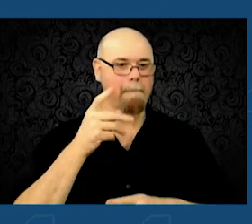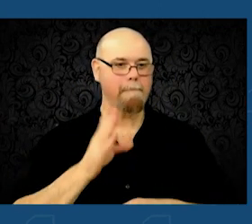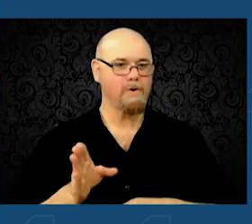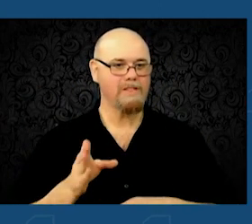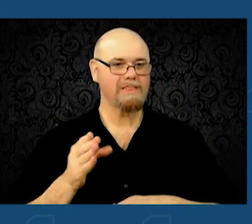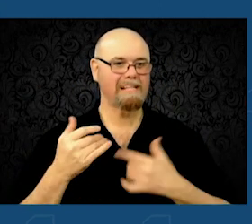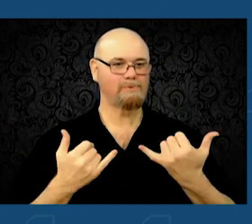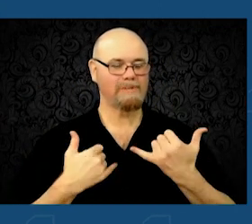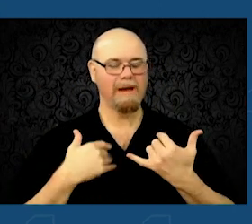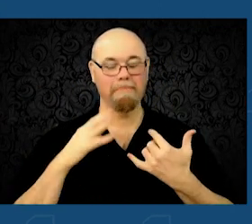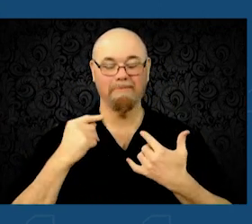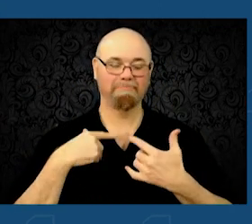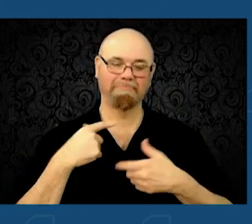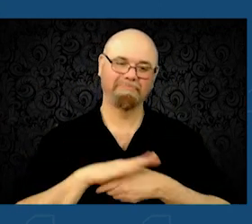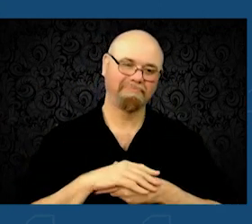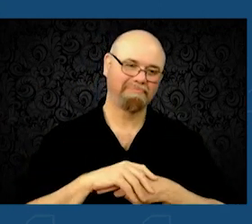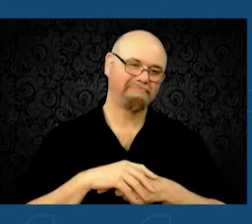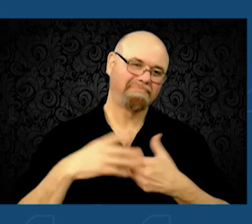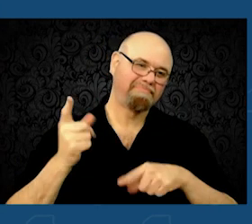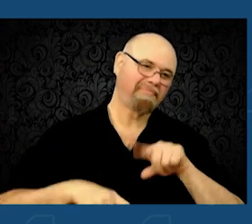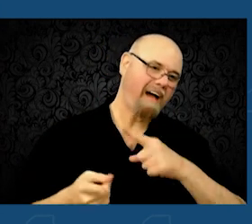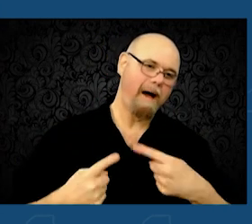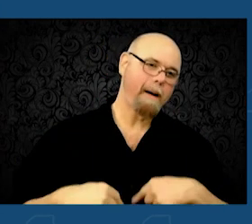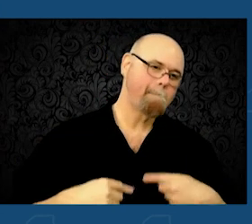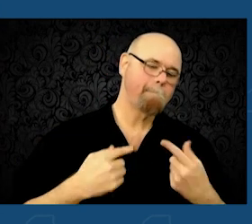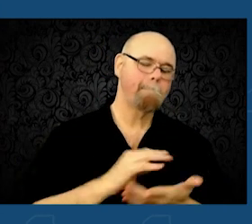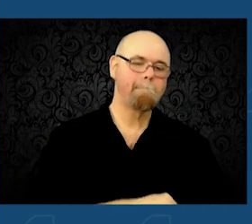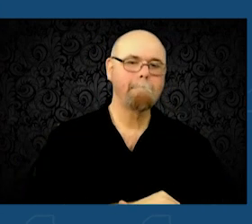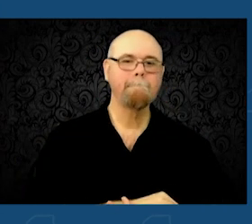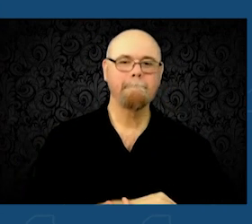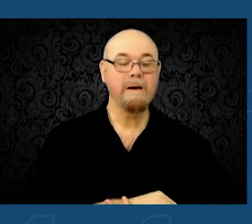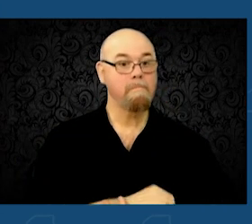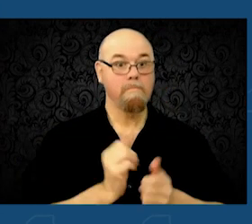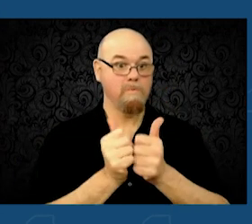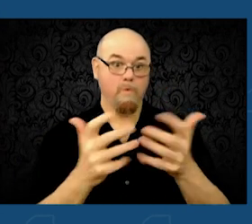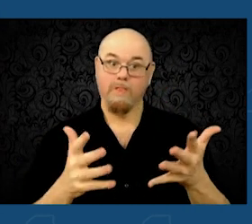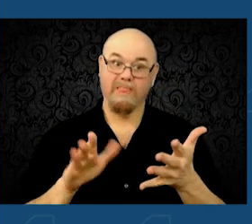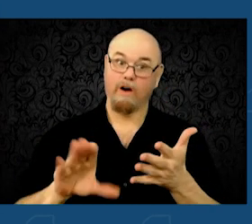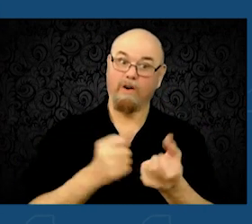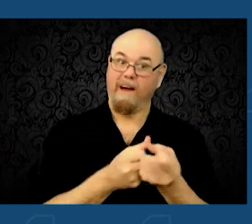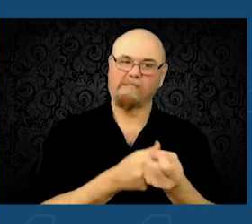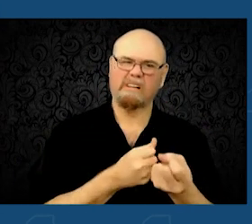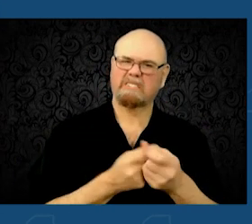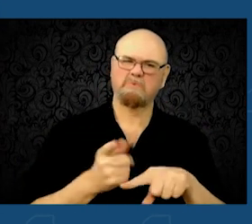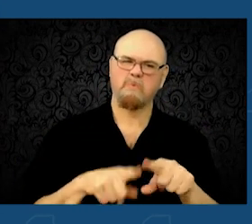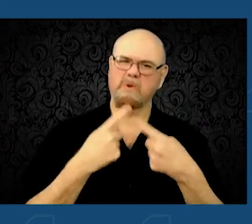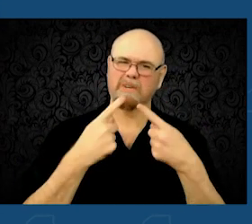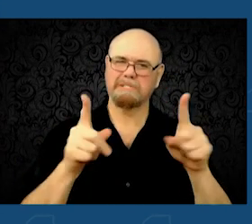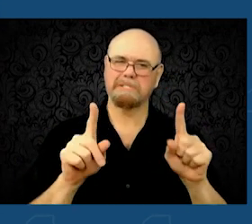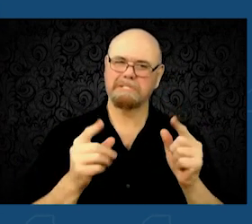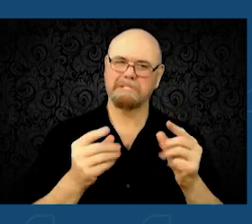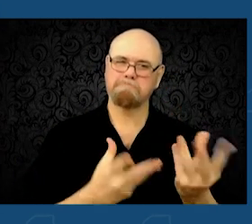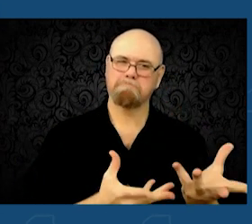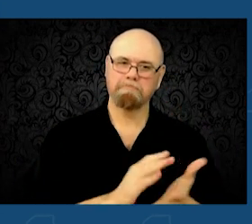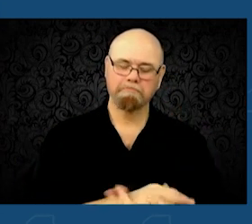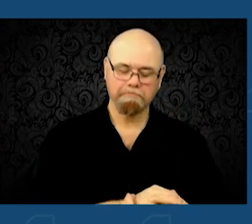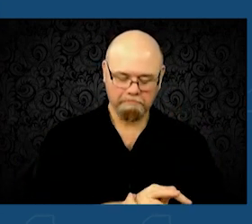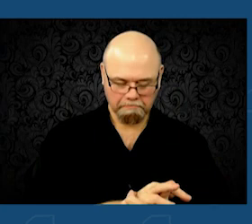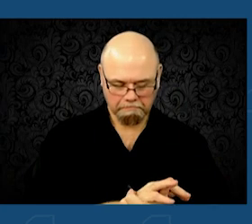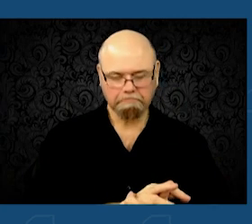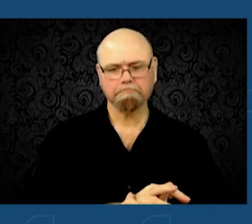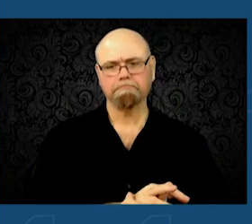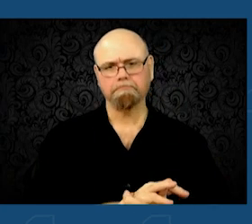she was. But if it wasn't for her advocacy, we really wouldn't have been able to make it happen. And then I also want to thank my